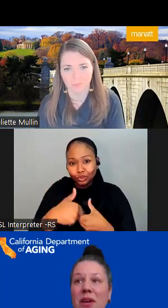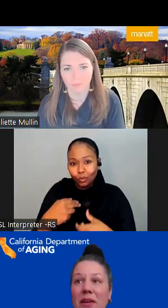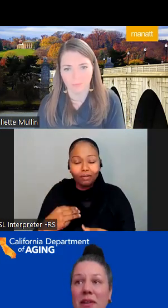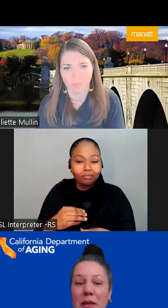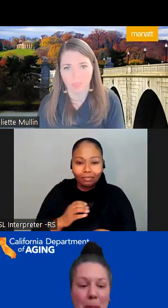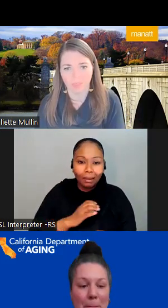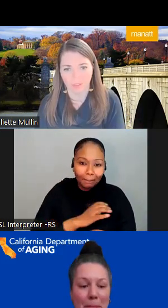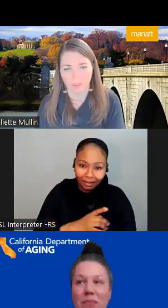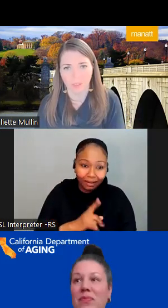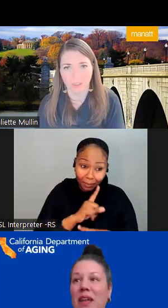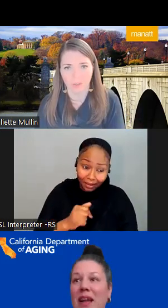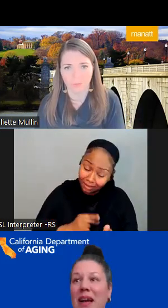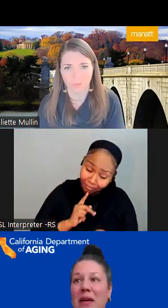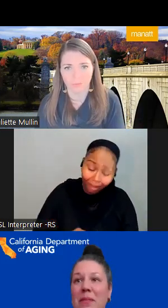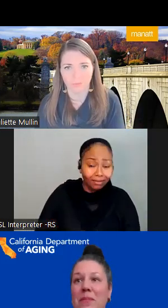Thank you, Karen.